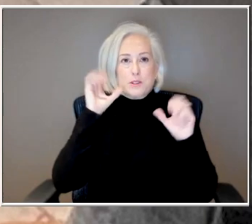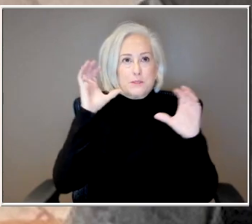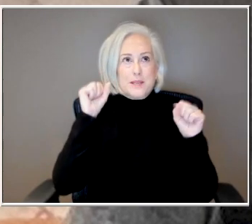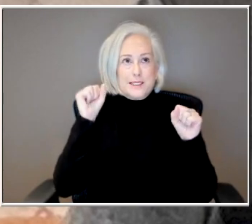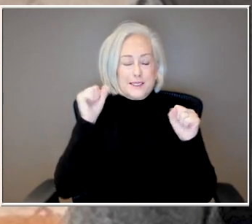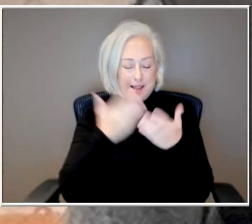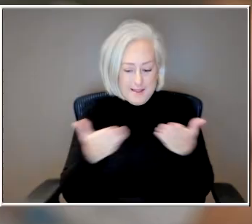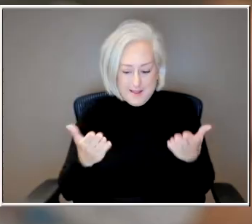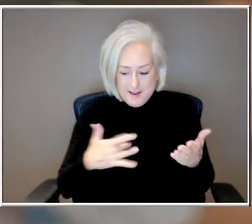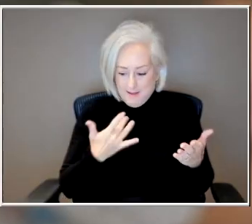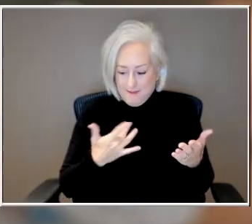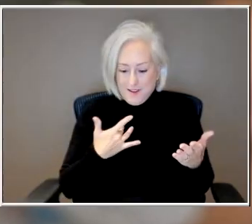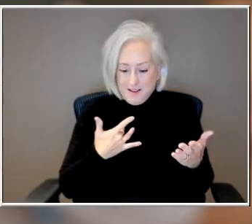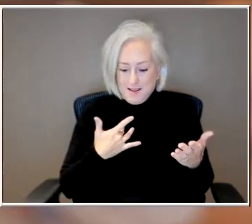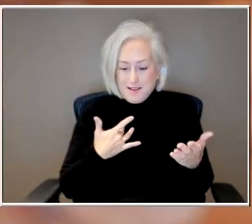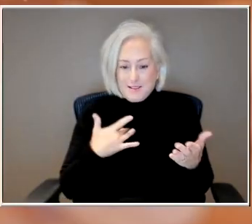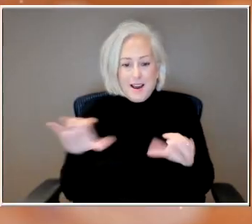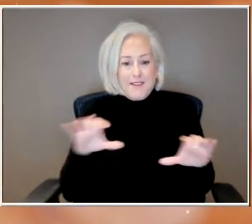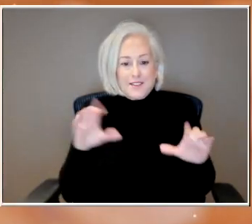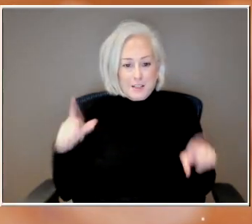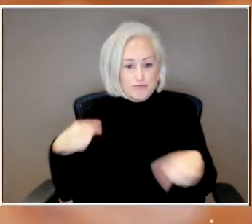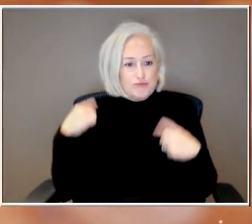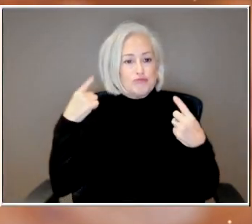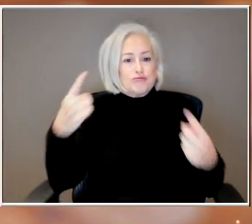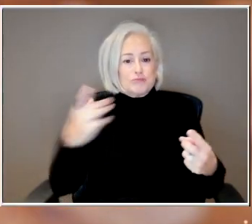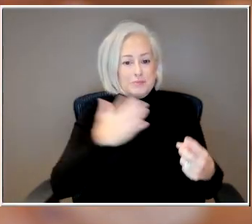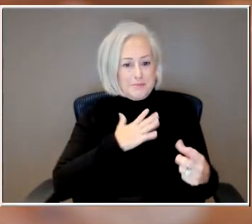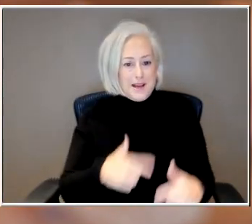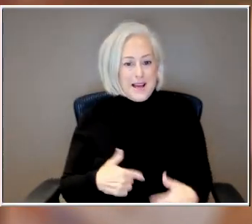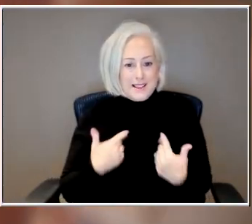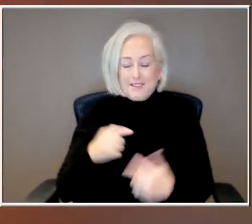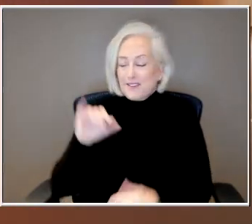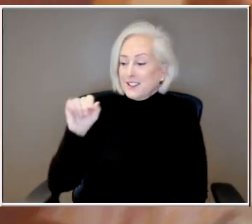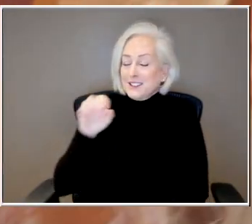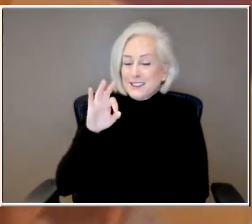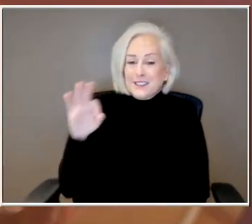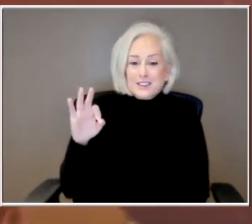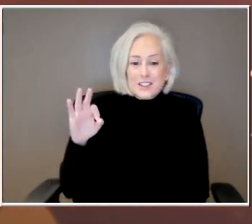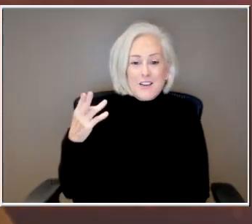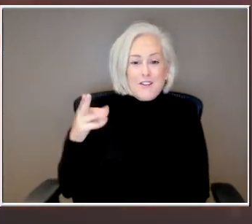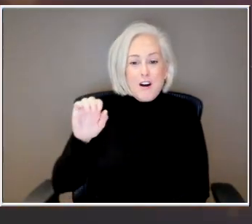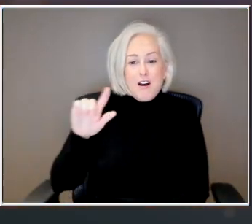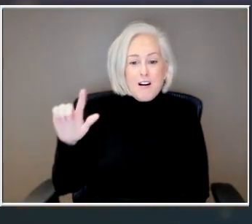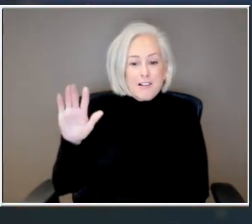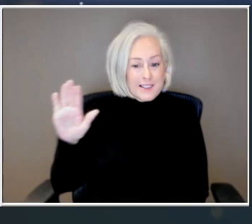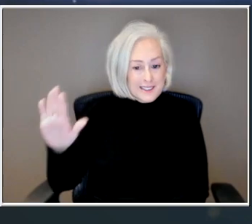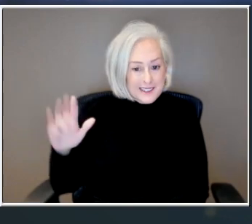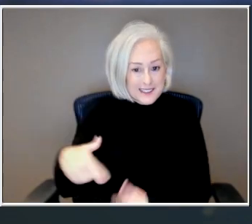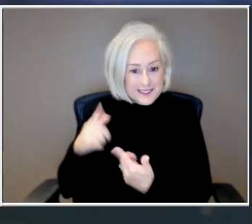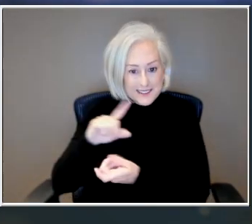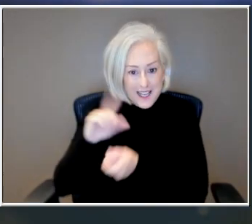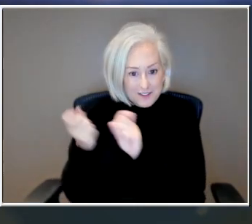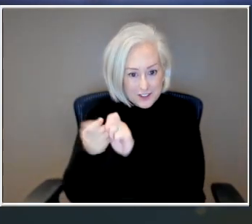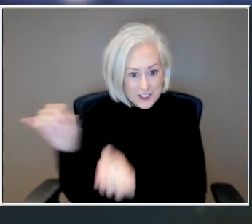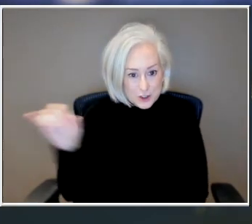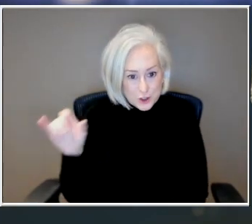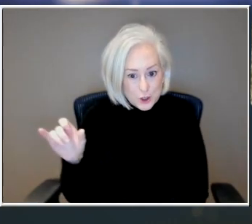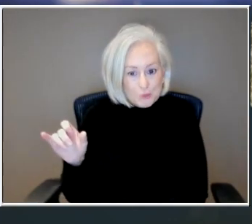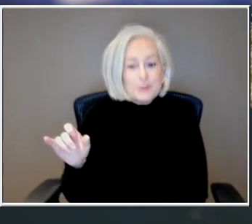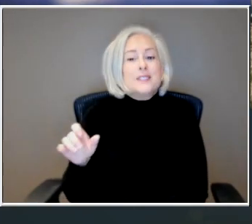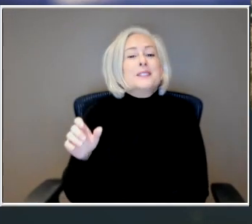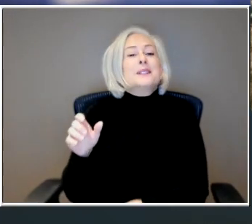part of this process. Jeff Hull's life completely changed too. He's back to hunting and living a full life